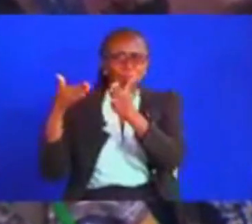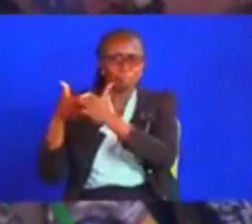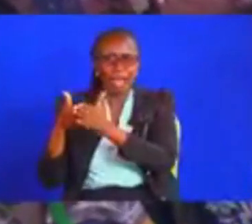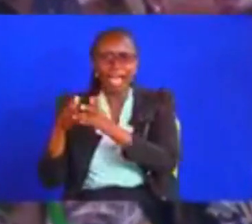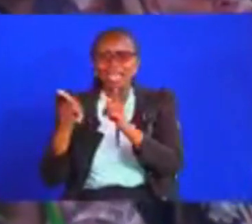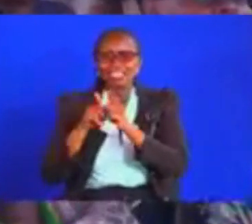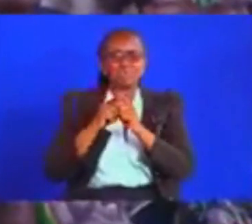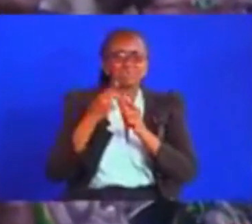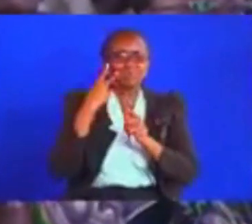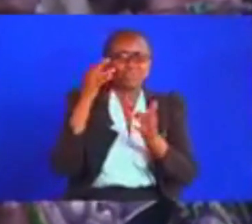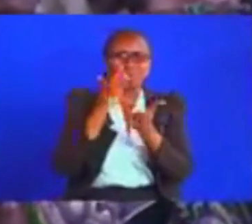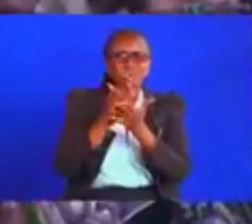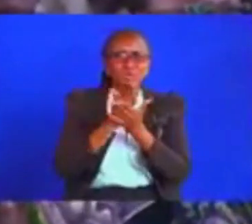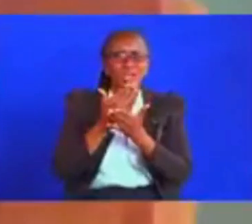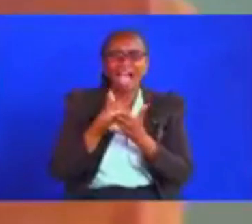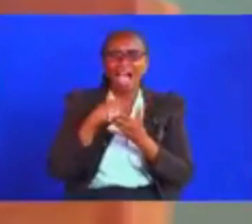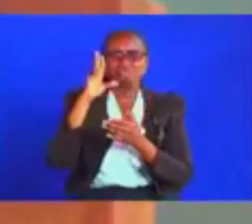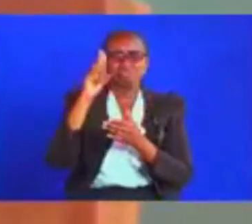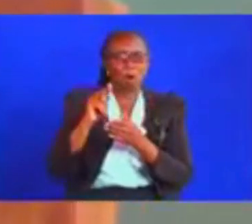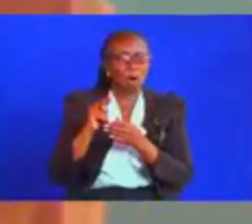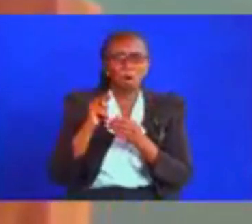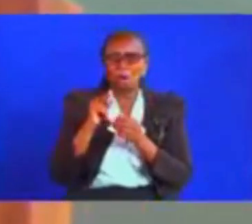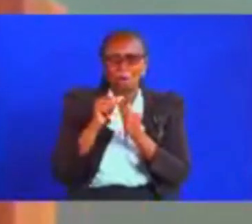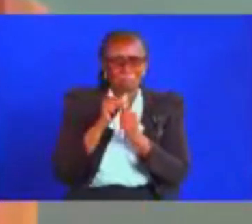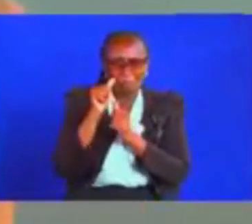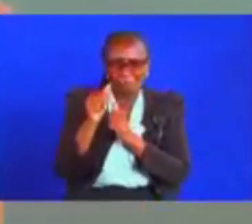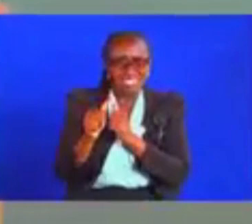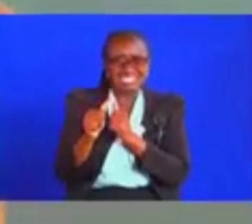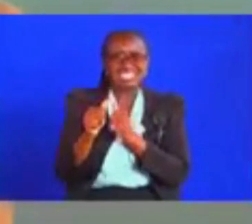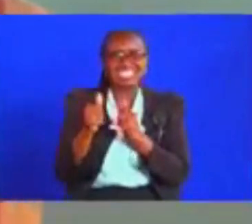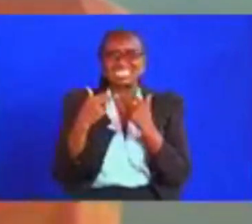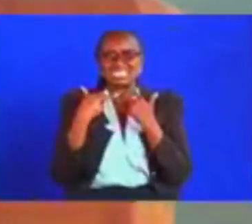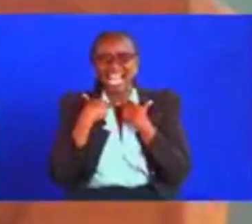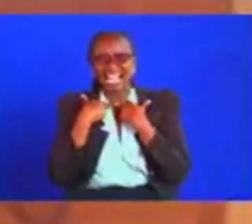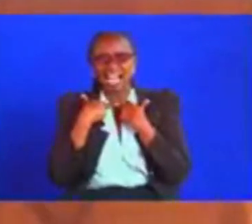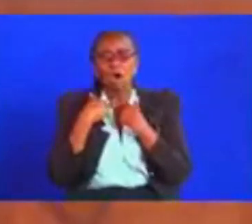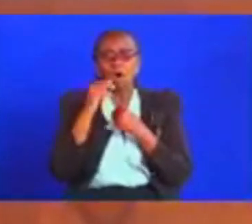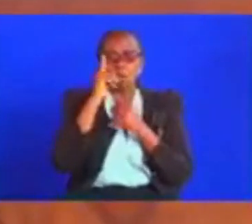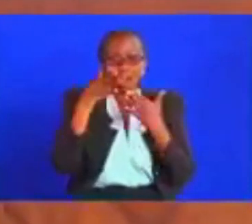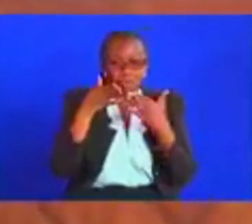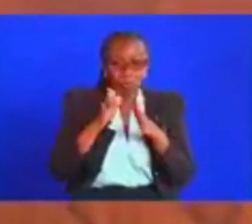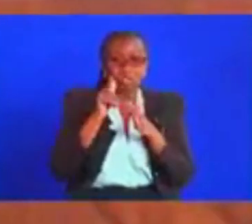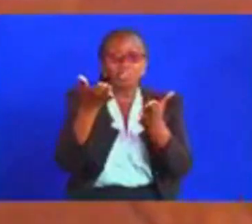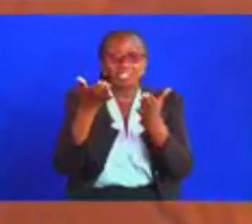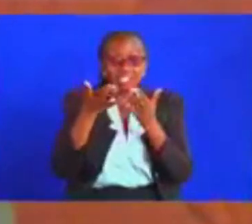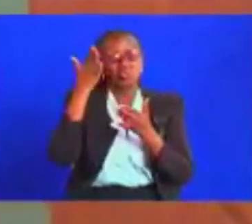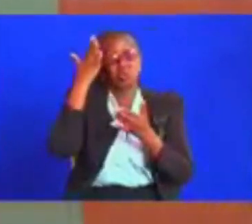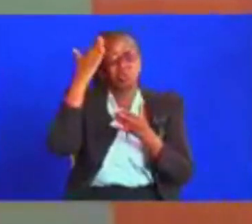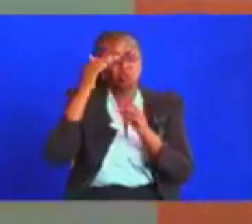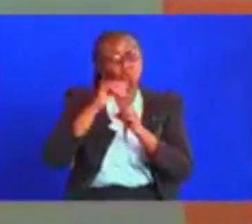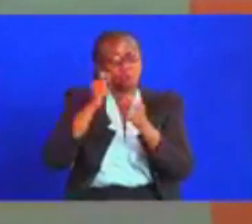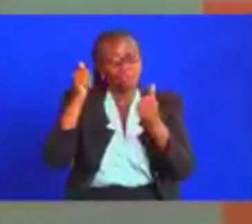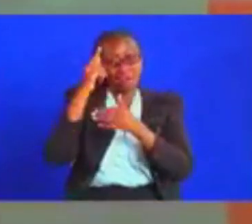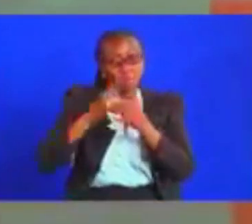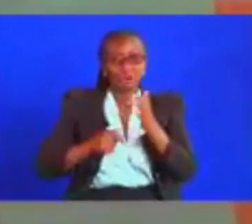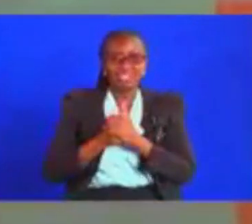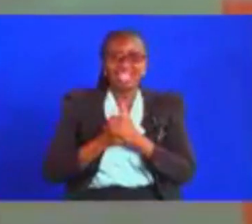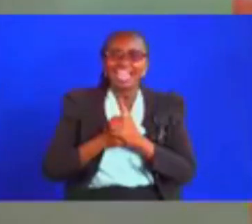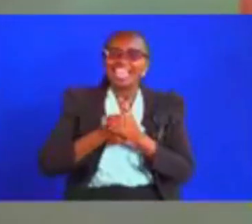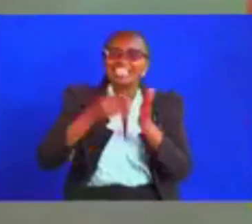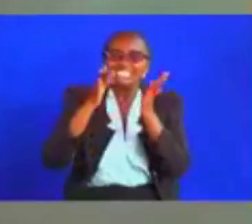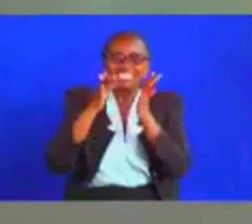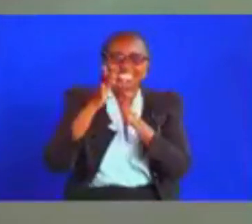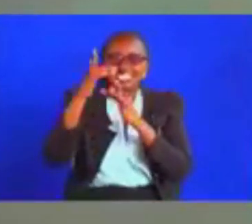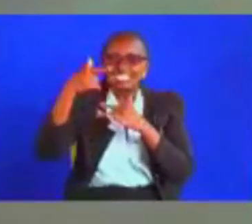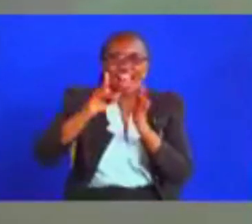it seems like there is no passage, one of the dimensions that you need to find is he as the door.